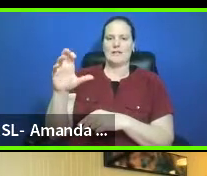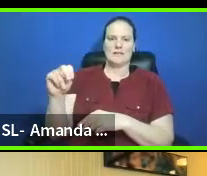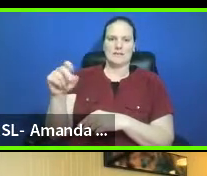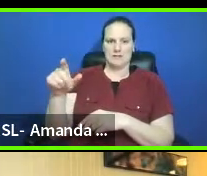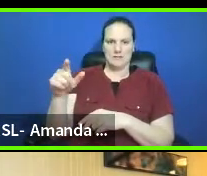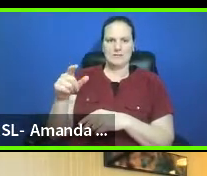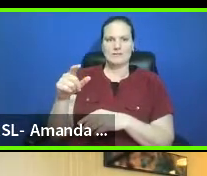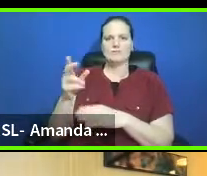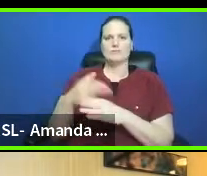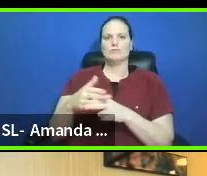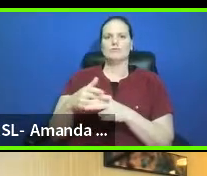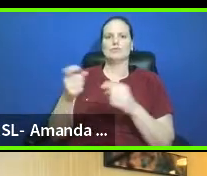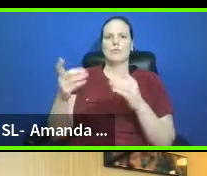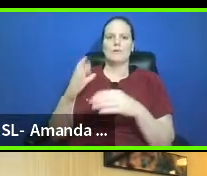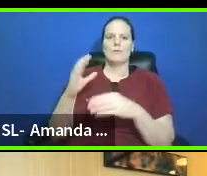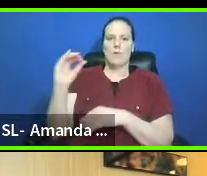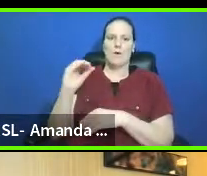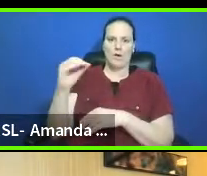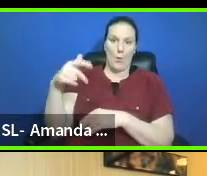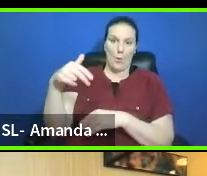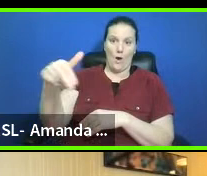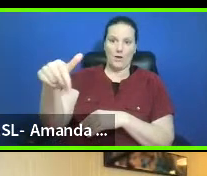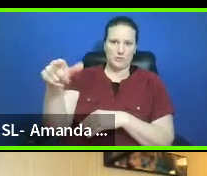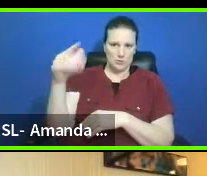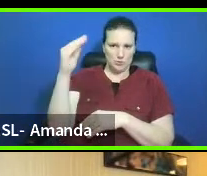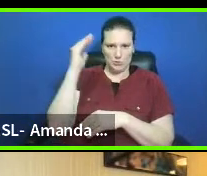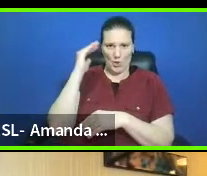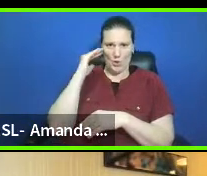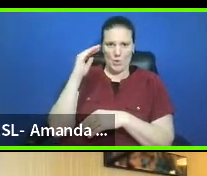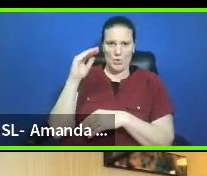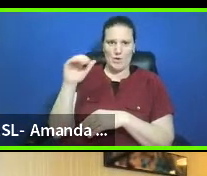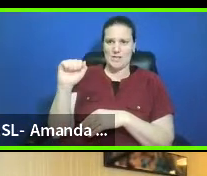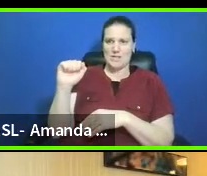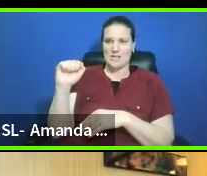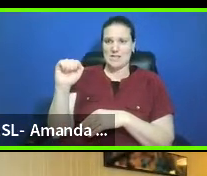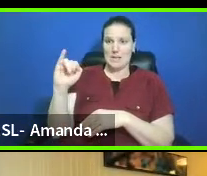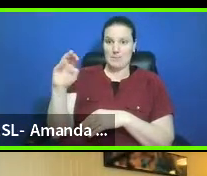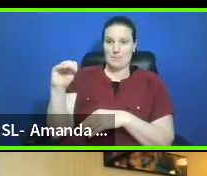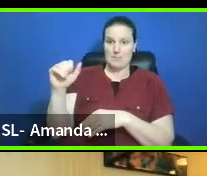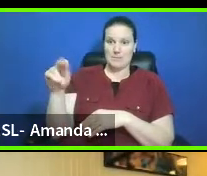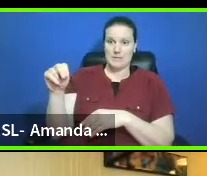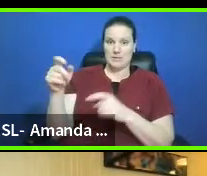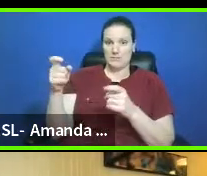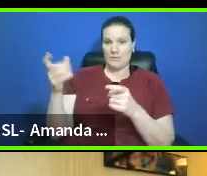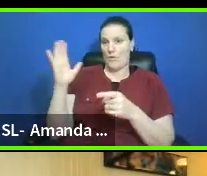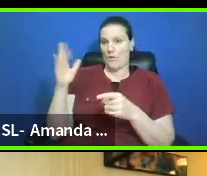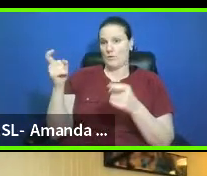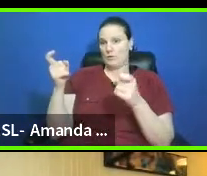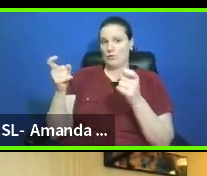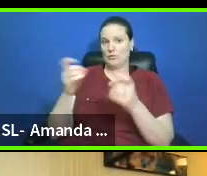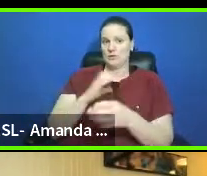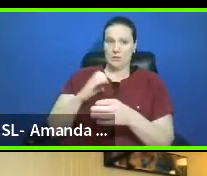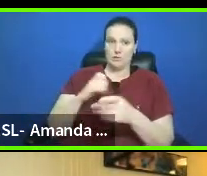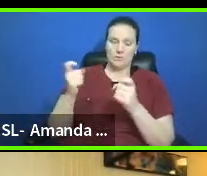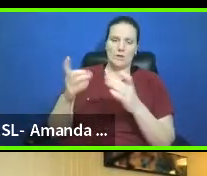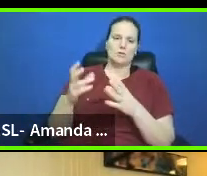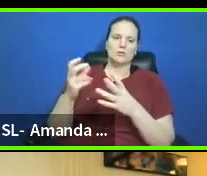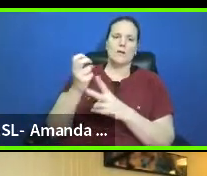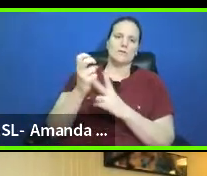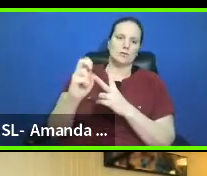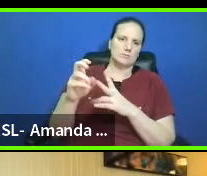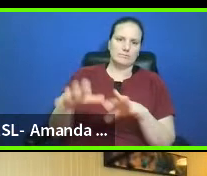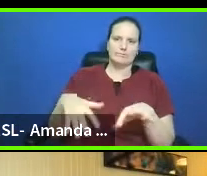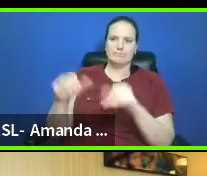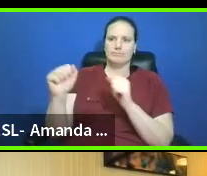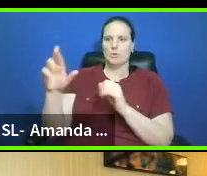interim director at Oregon Walks. Many of you probably know Ashton Simpson, who is our former executive director. And I'm after some transition, stepping in his